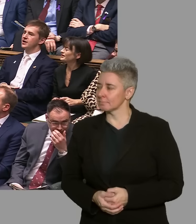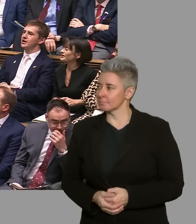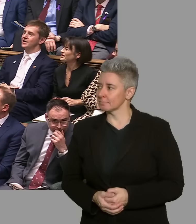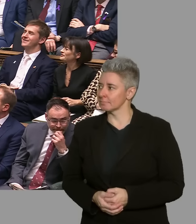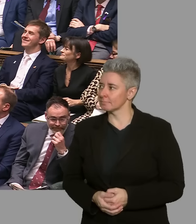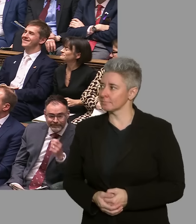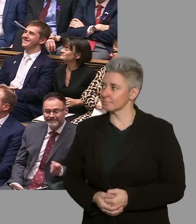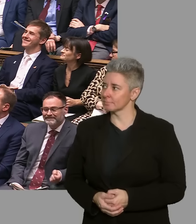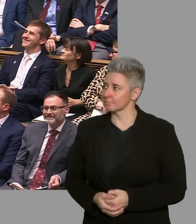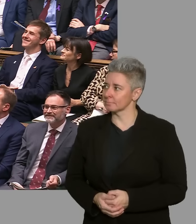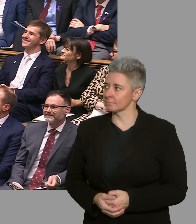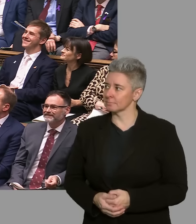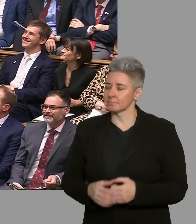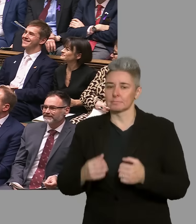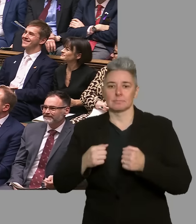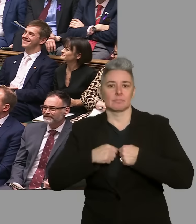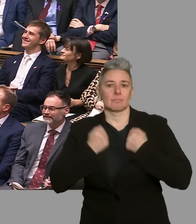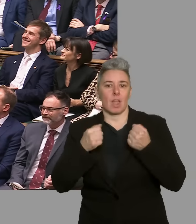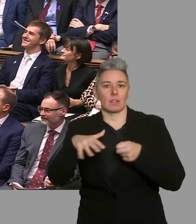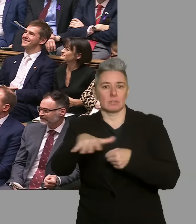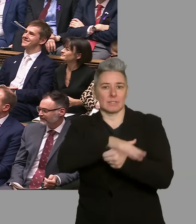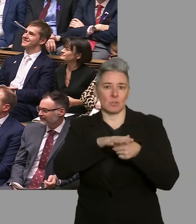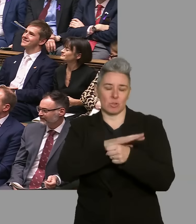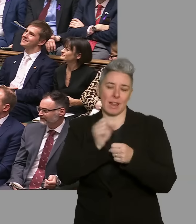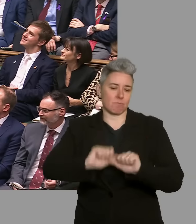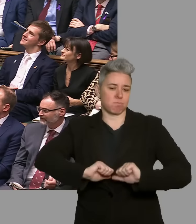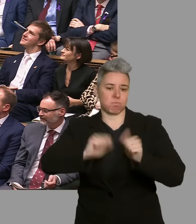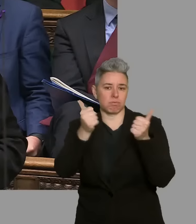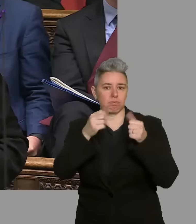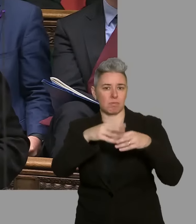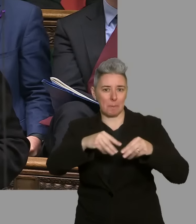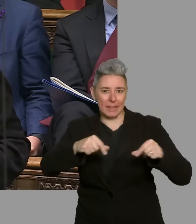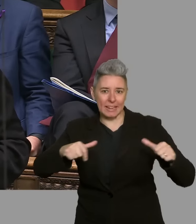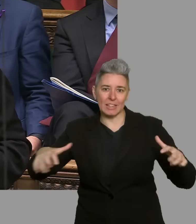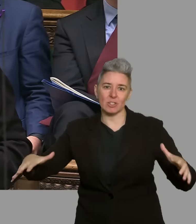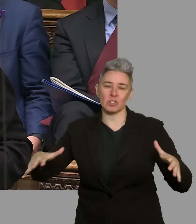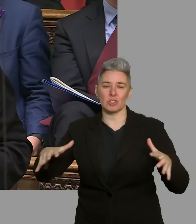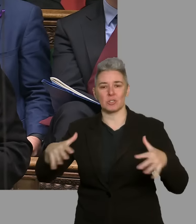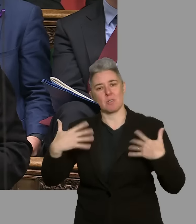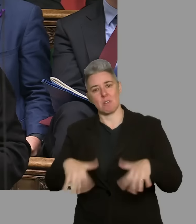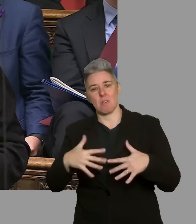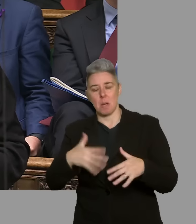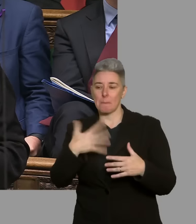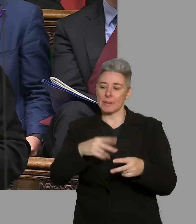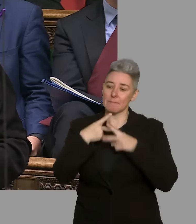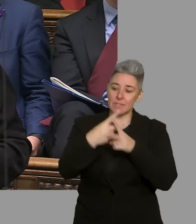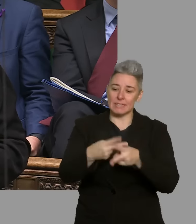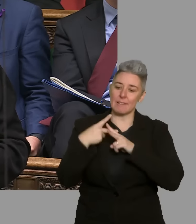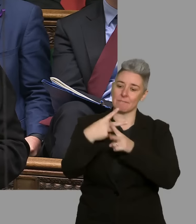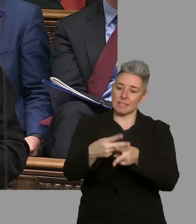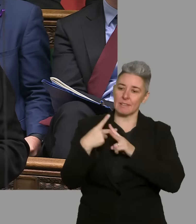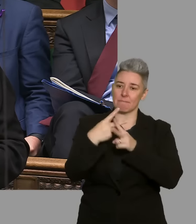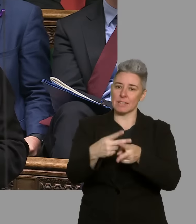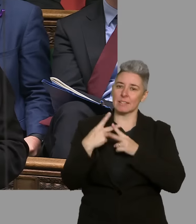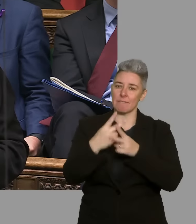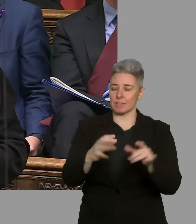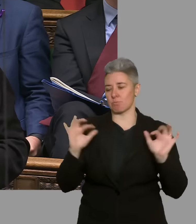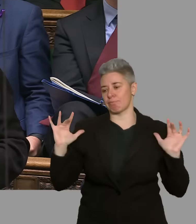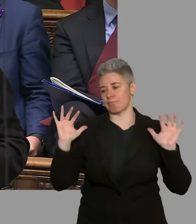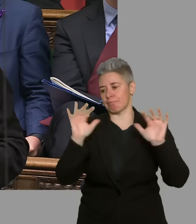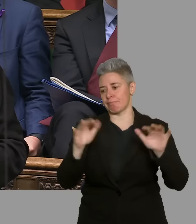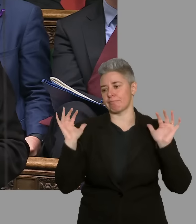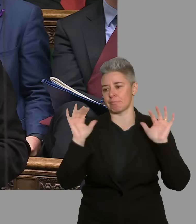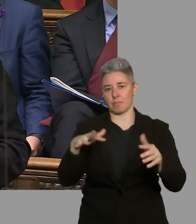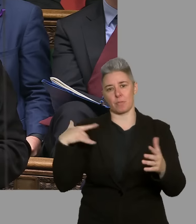generations. After millions of pounds of Welsh Government investment and a £20 million UK Government